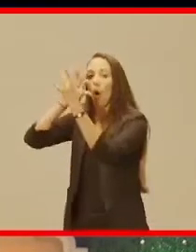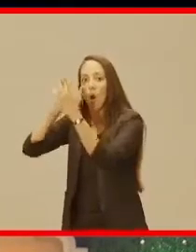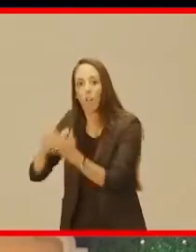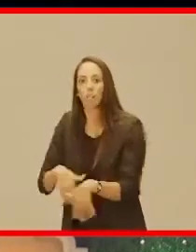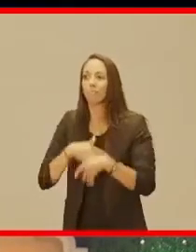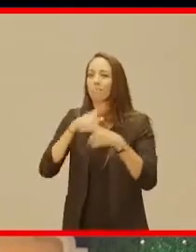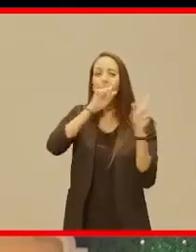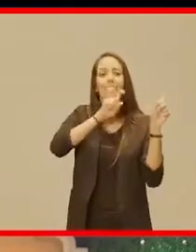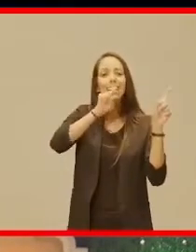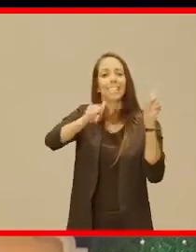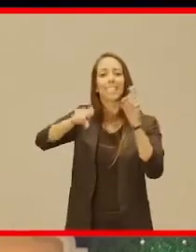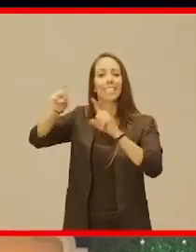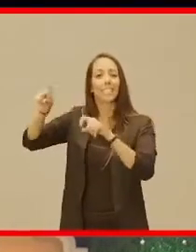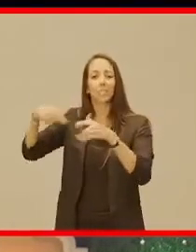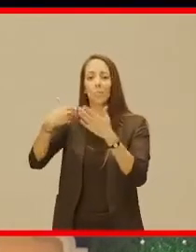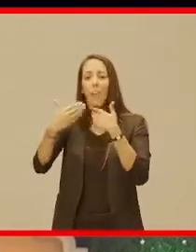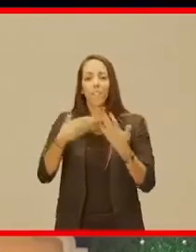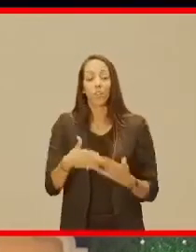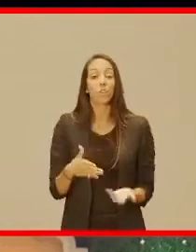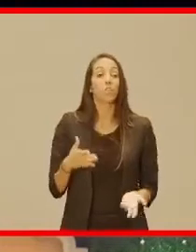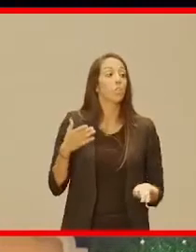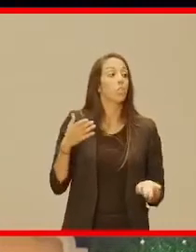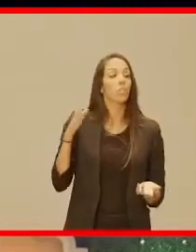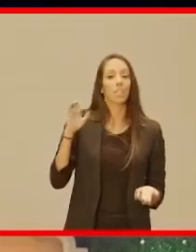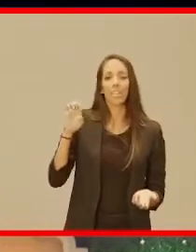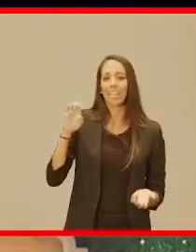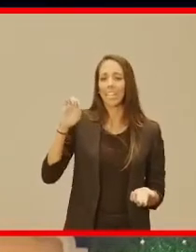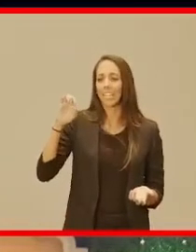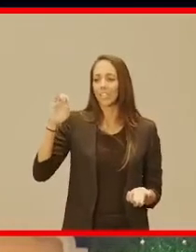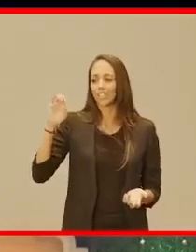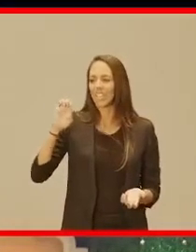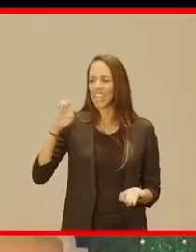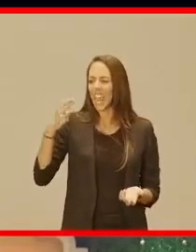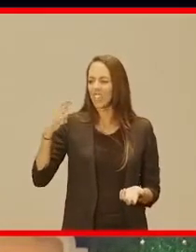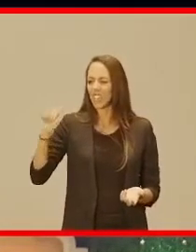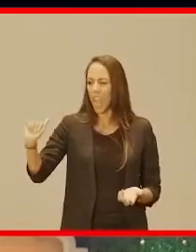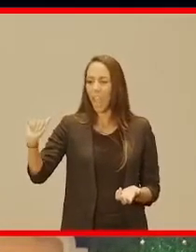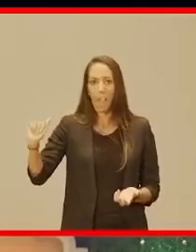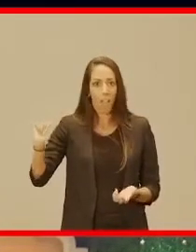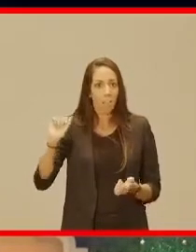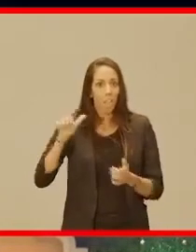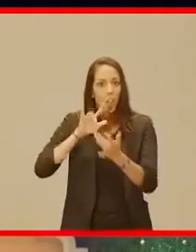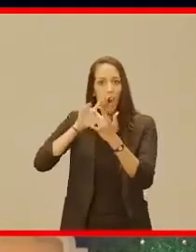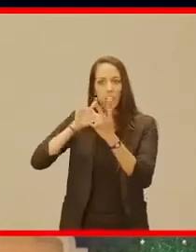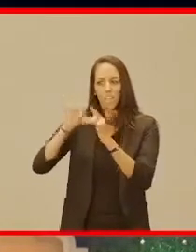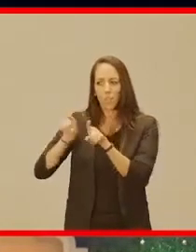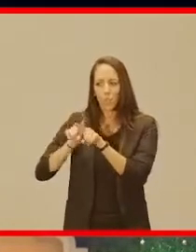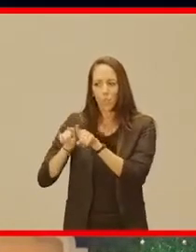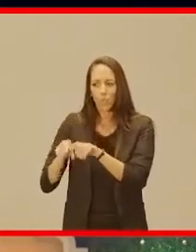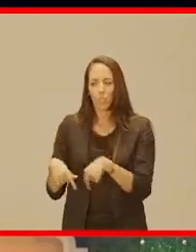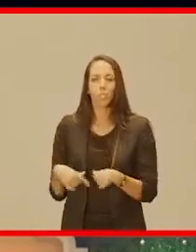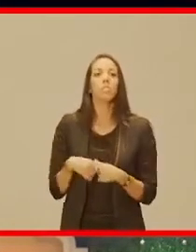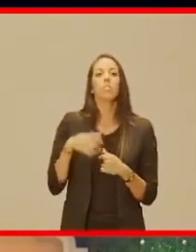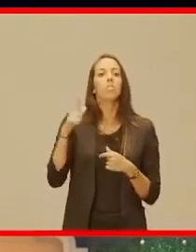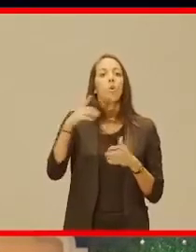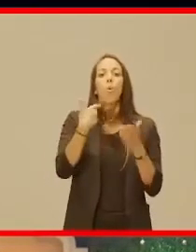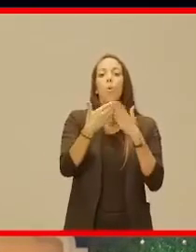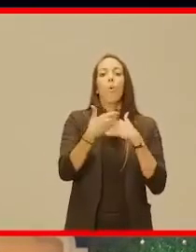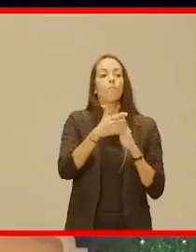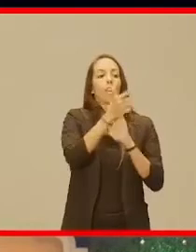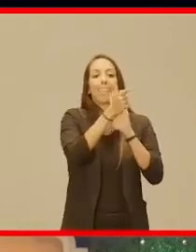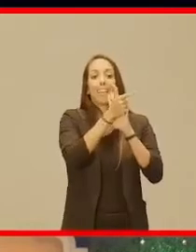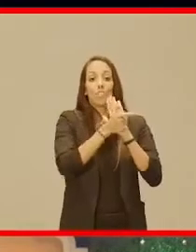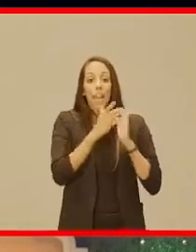that. DJJ. Everybody has a lobbyist, is the thing. Right. So the Department of Juvenile Justice, they have a legislative person. Their